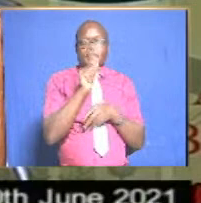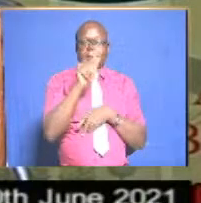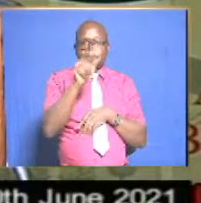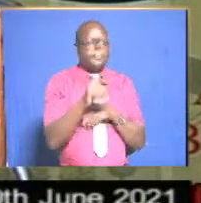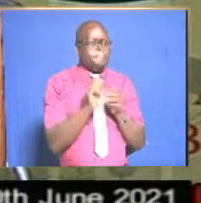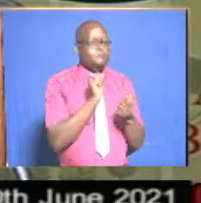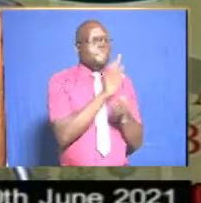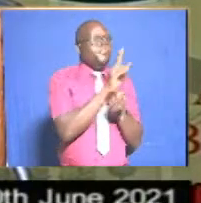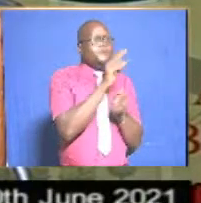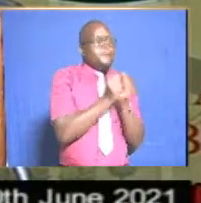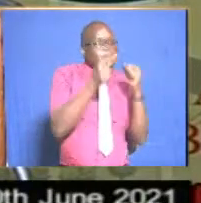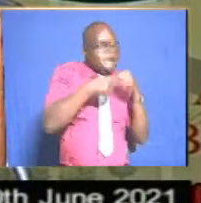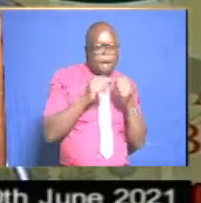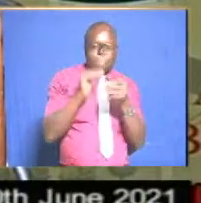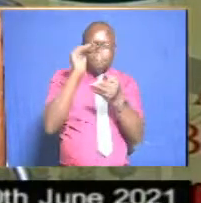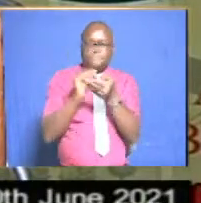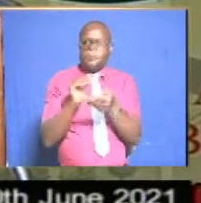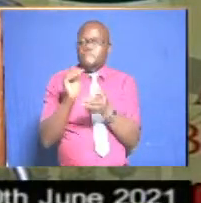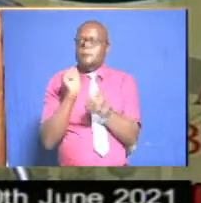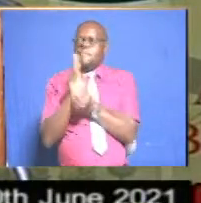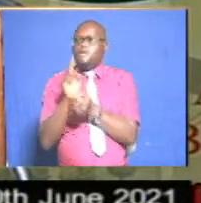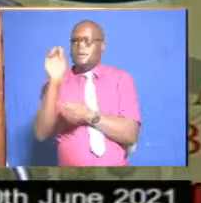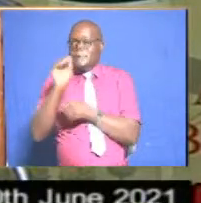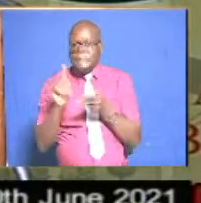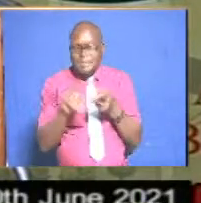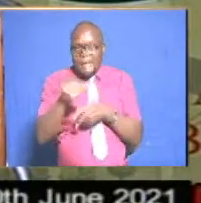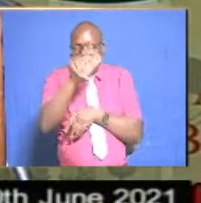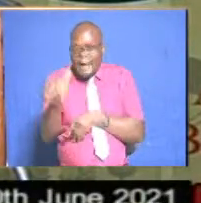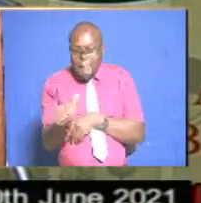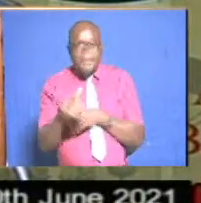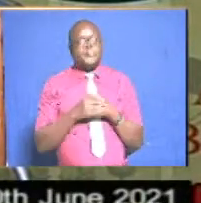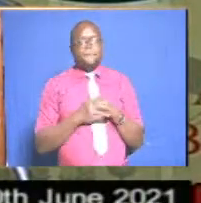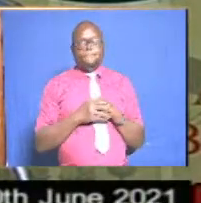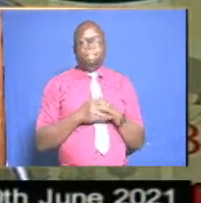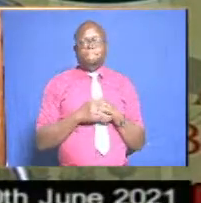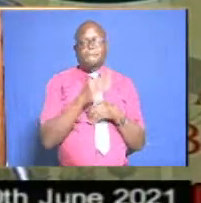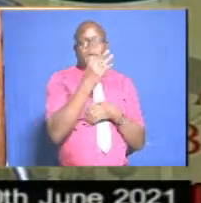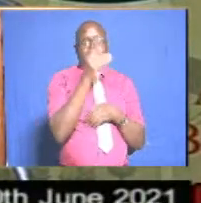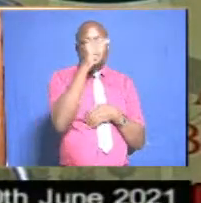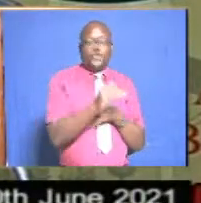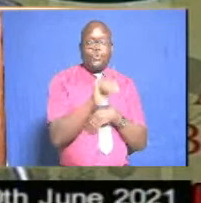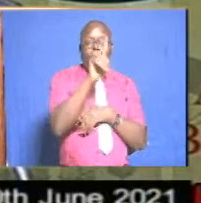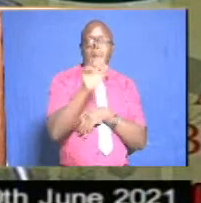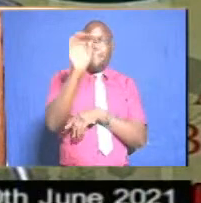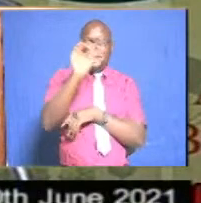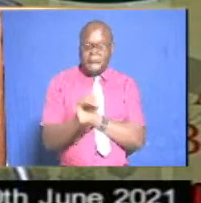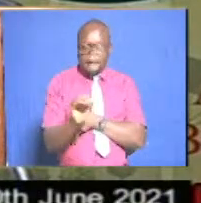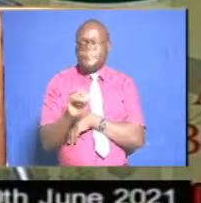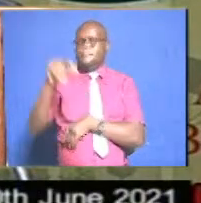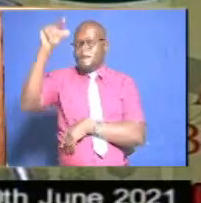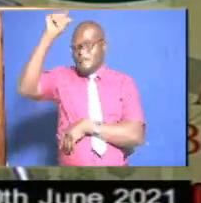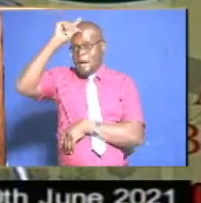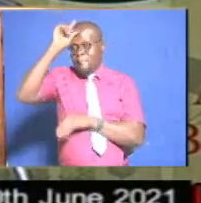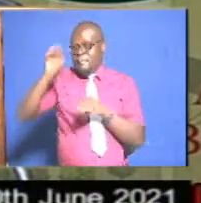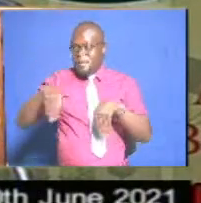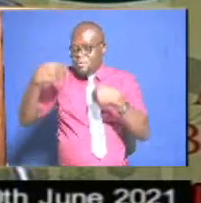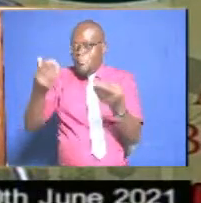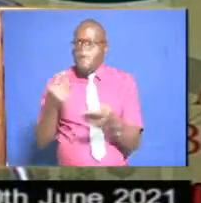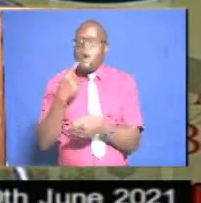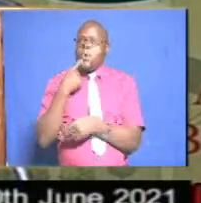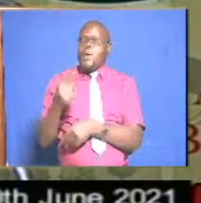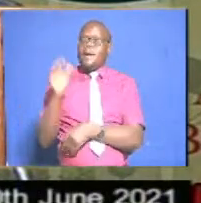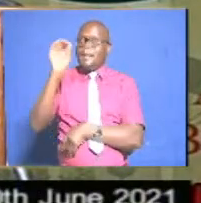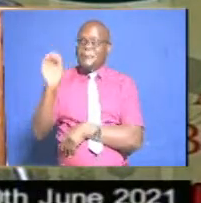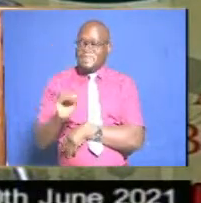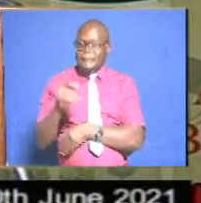14%, and turnover tax from 3 to 1%. The government also offered 100%